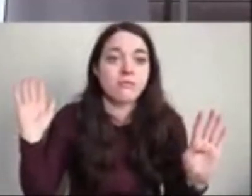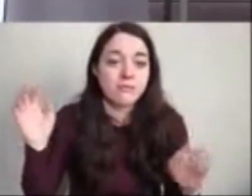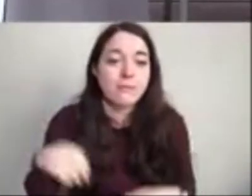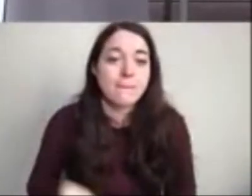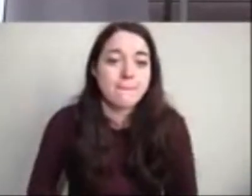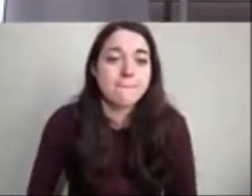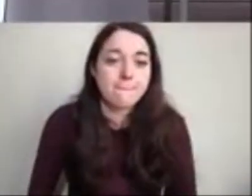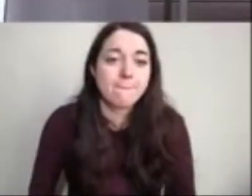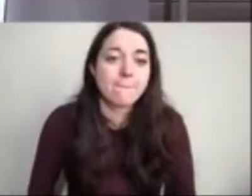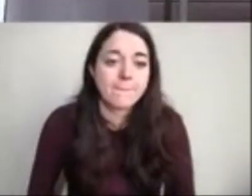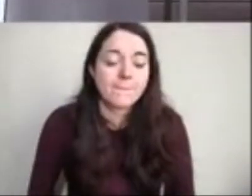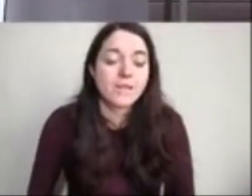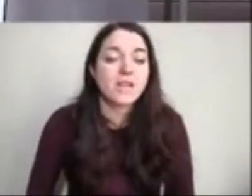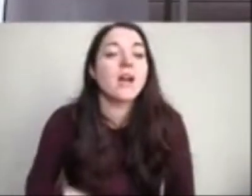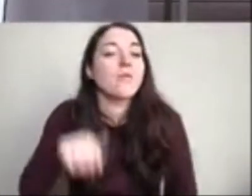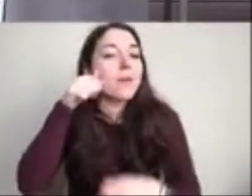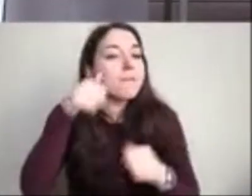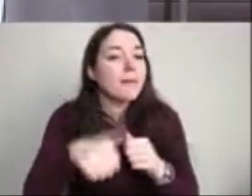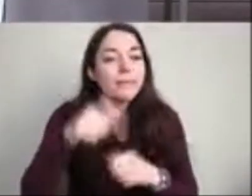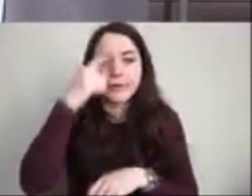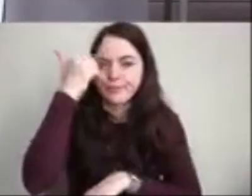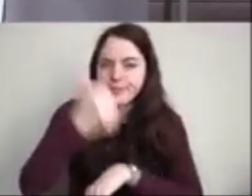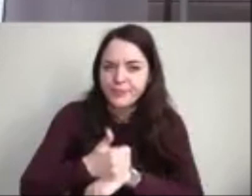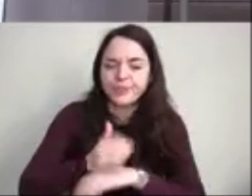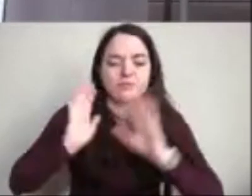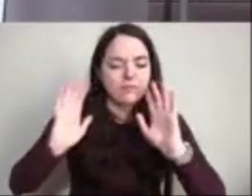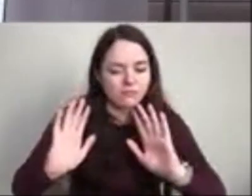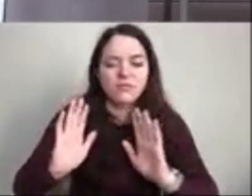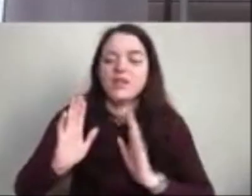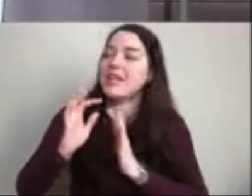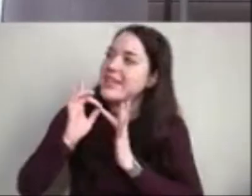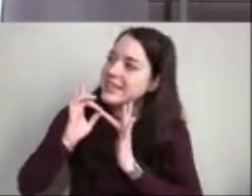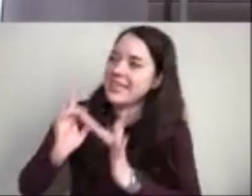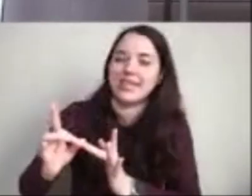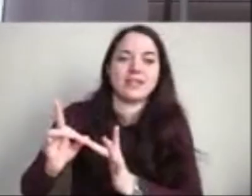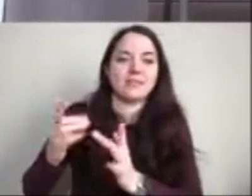And I said to myself, lead me, guide me,